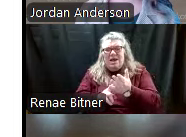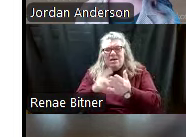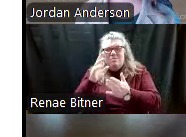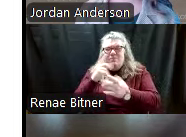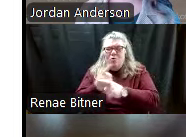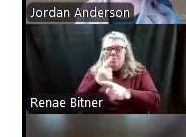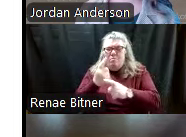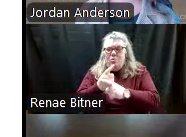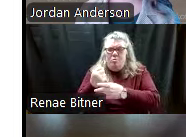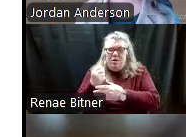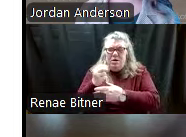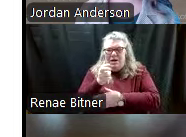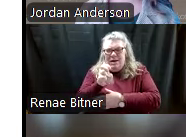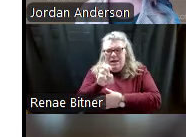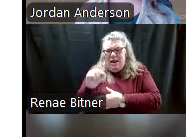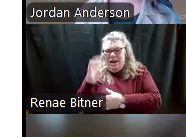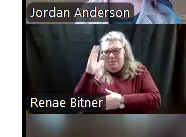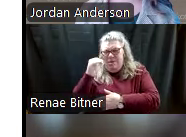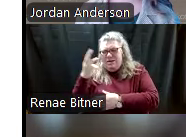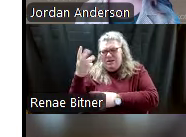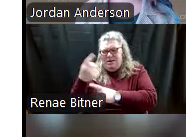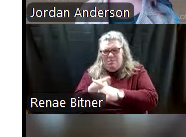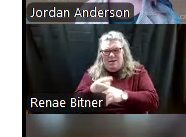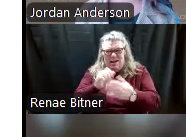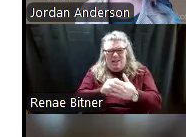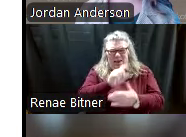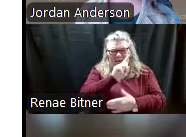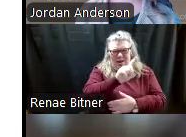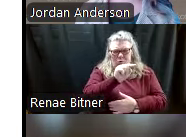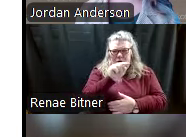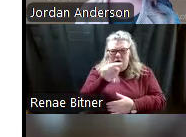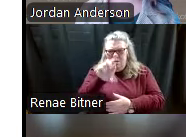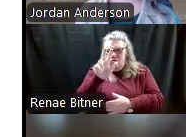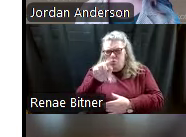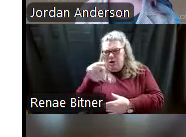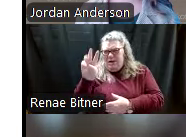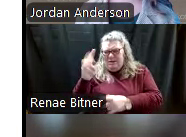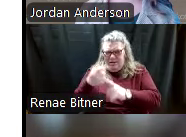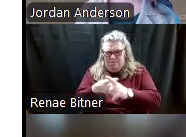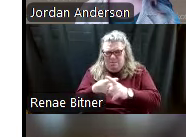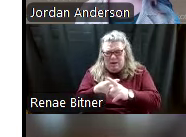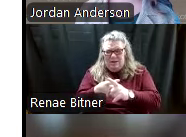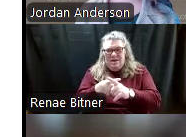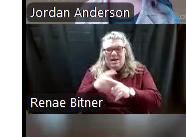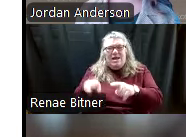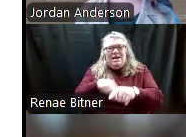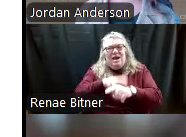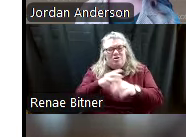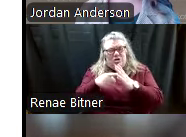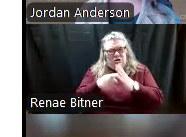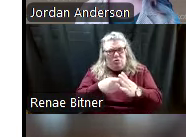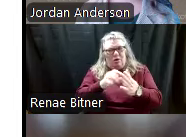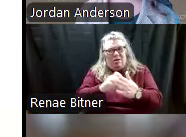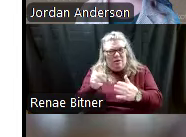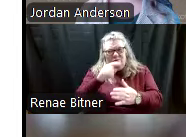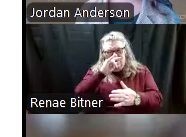That 136 component that we're looking at nationally, that is showing that's where kiddos are showing